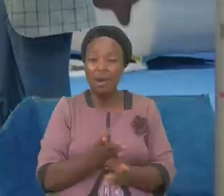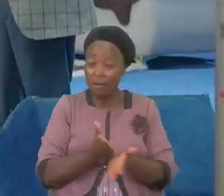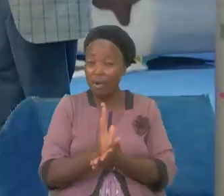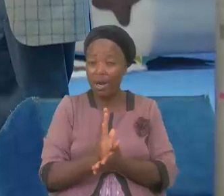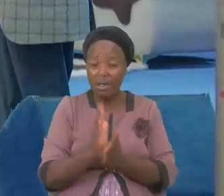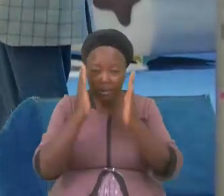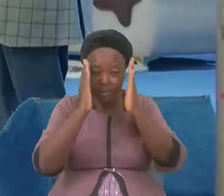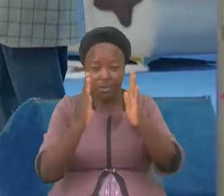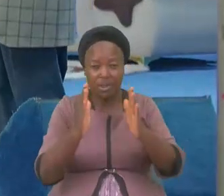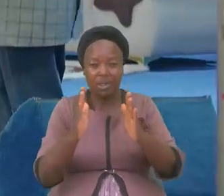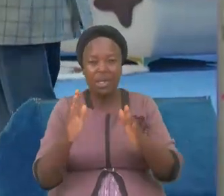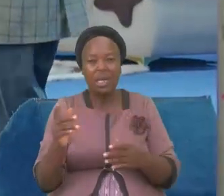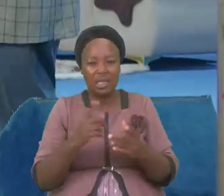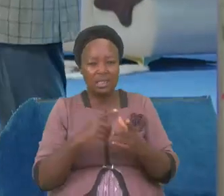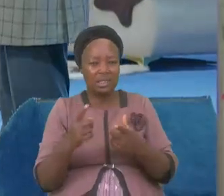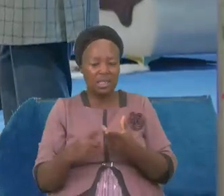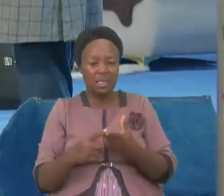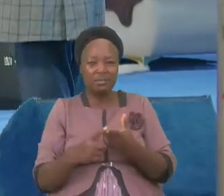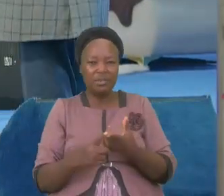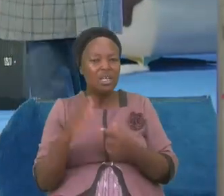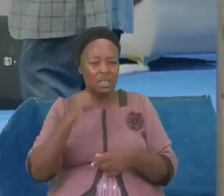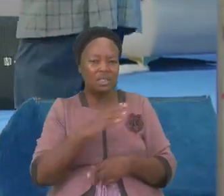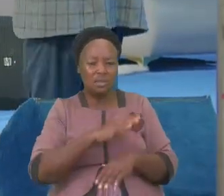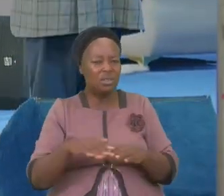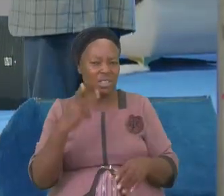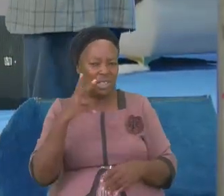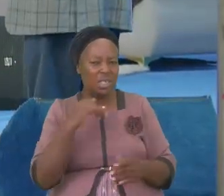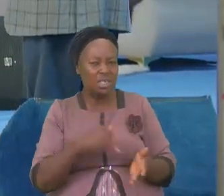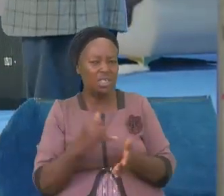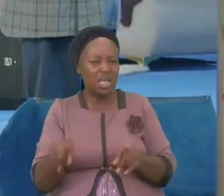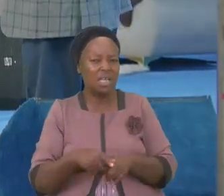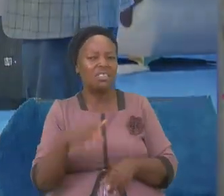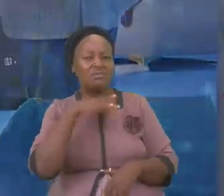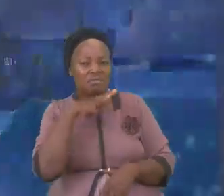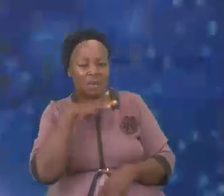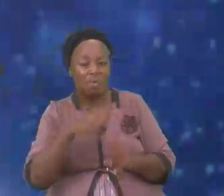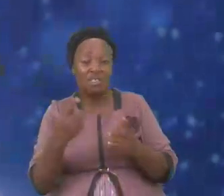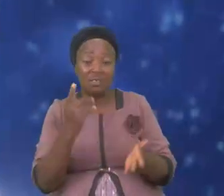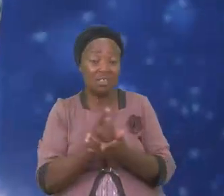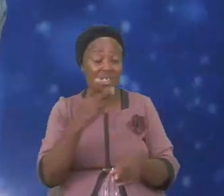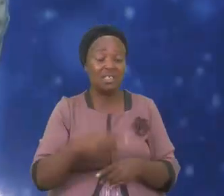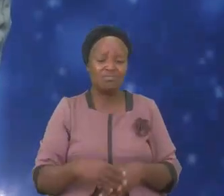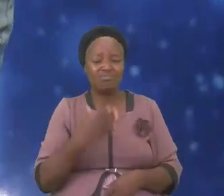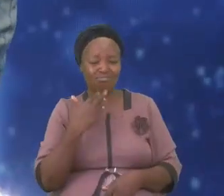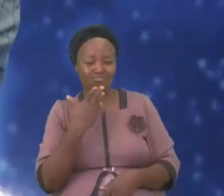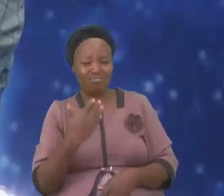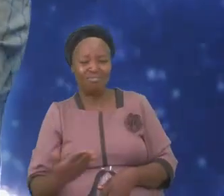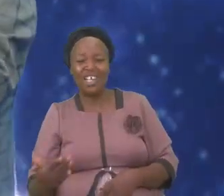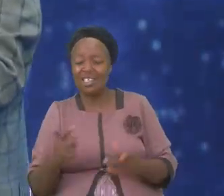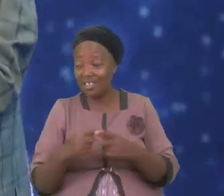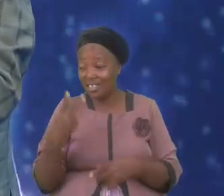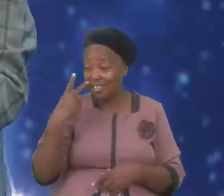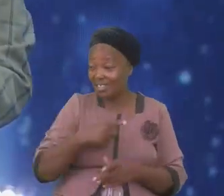the delicacies. They said, look at this, the delicacies of the king